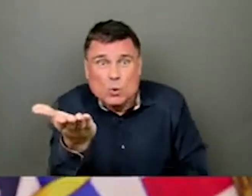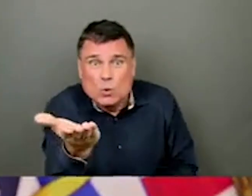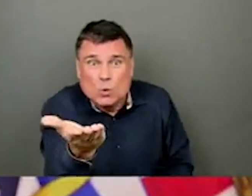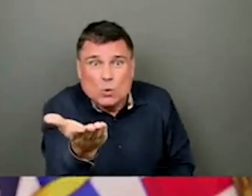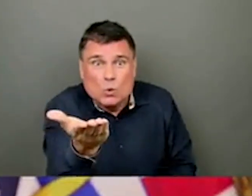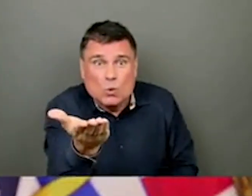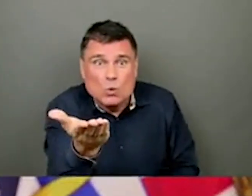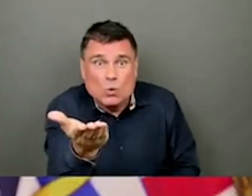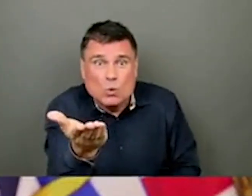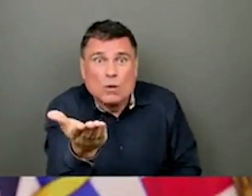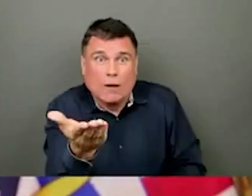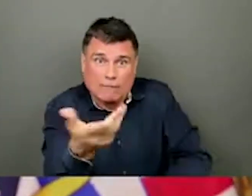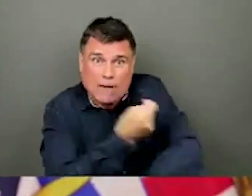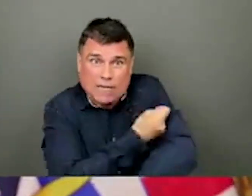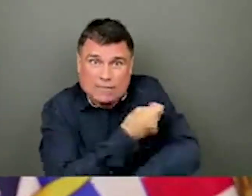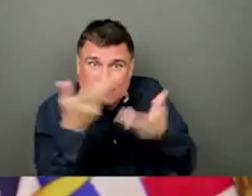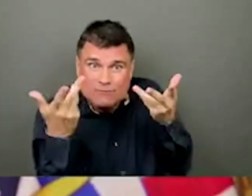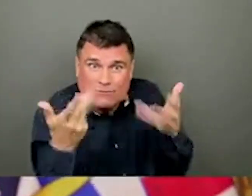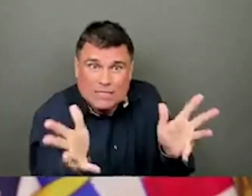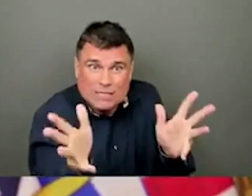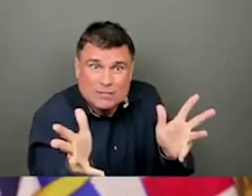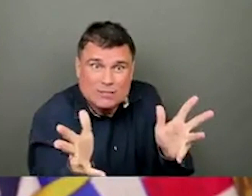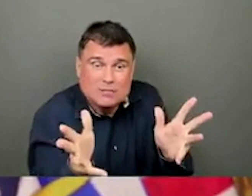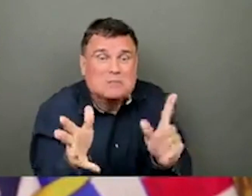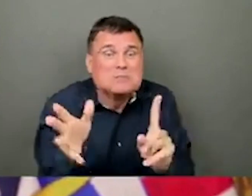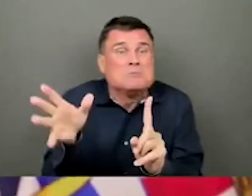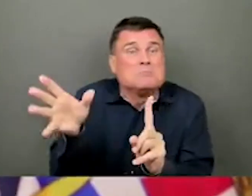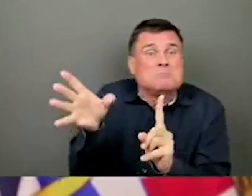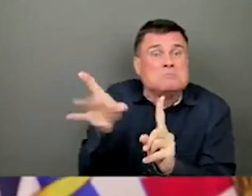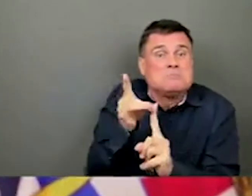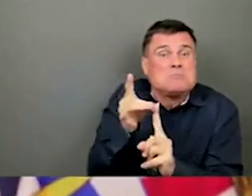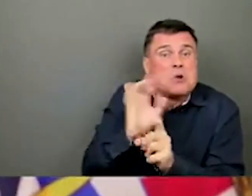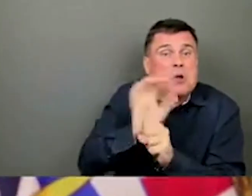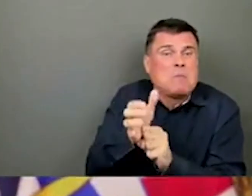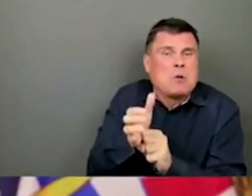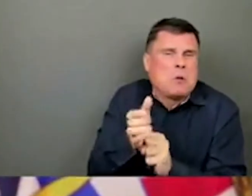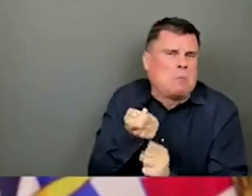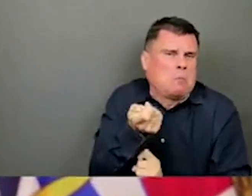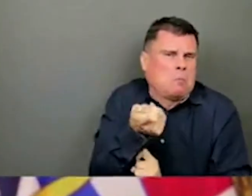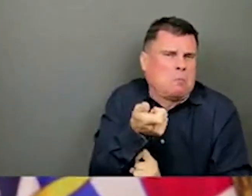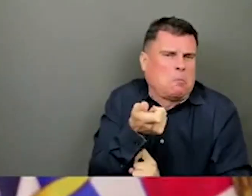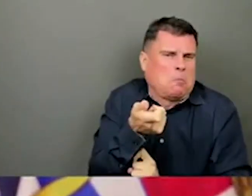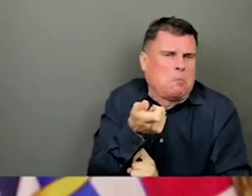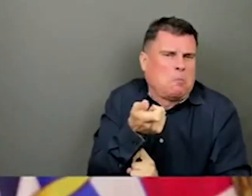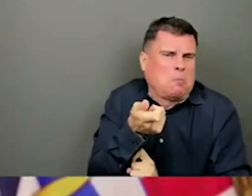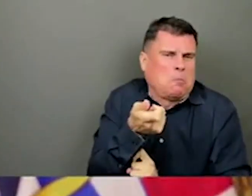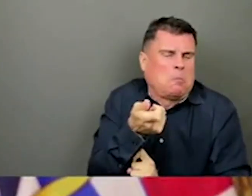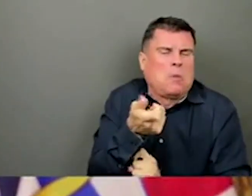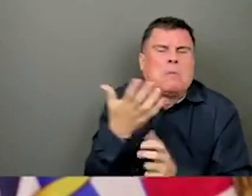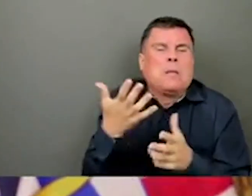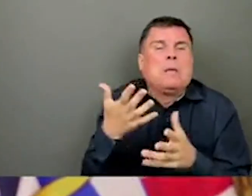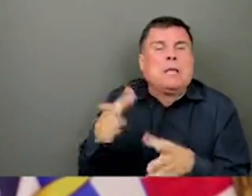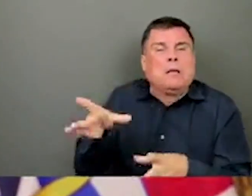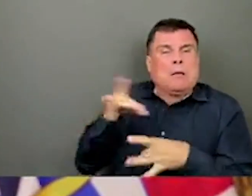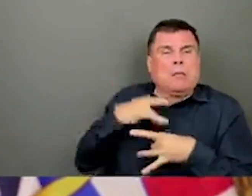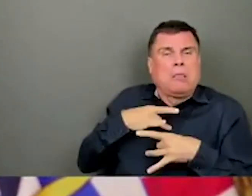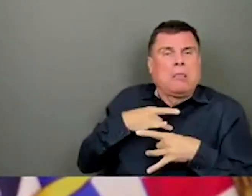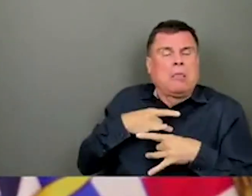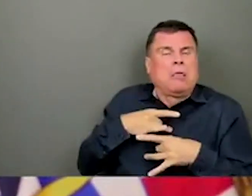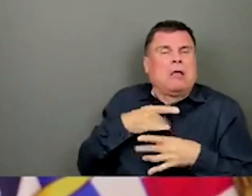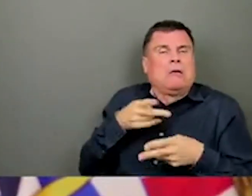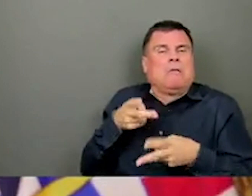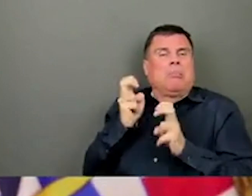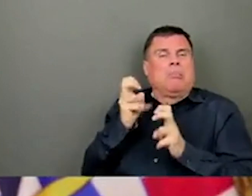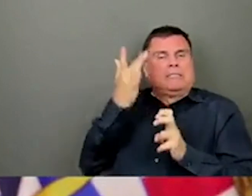shed virus for a shorter period of time, you're less likely to transmit to other people, and you're much less likely to